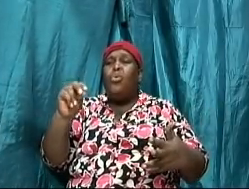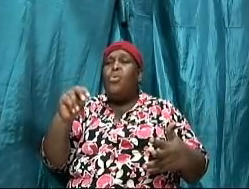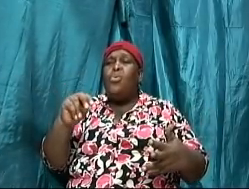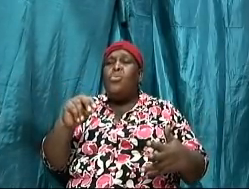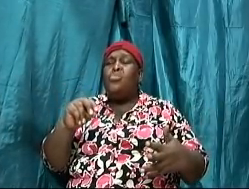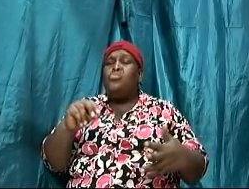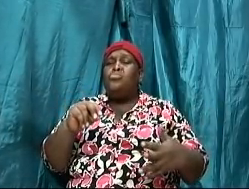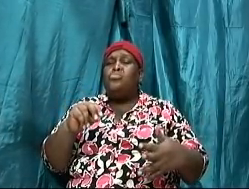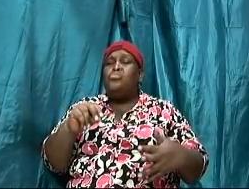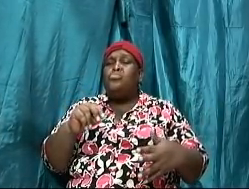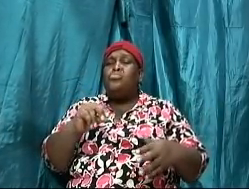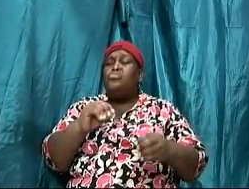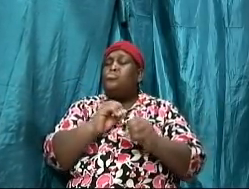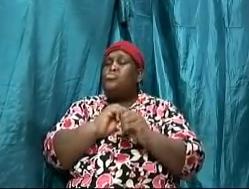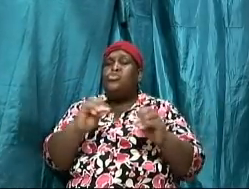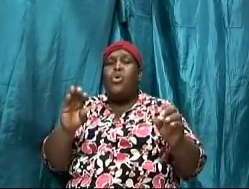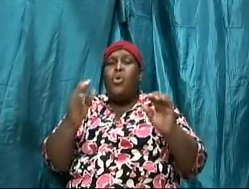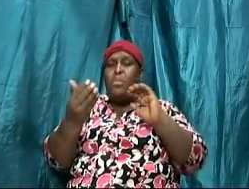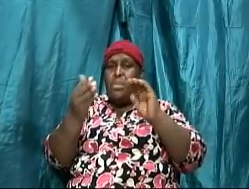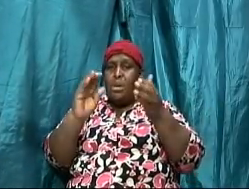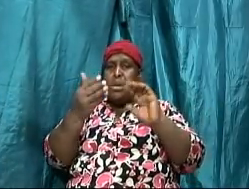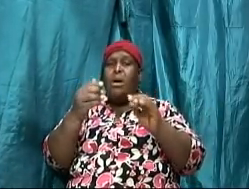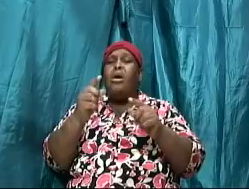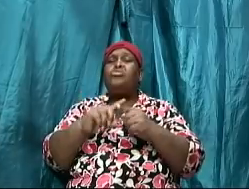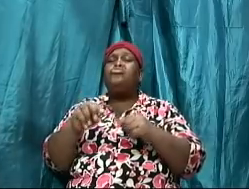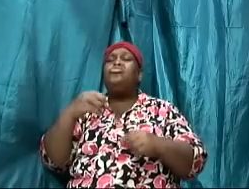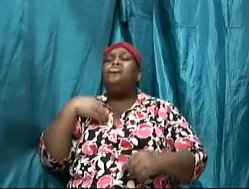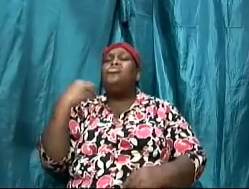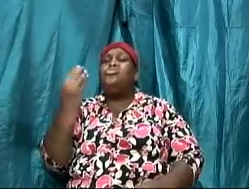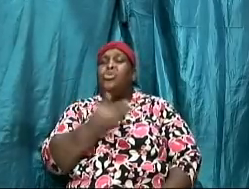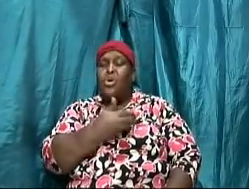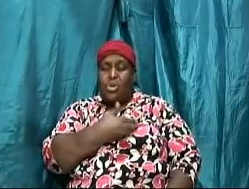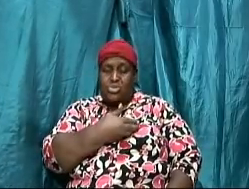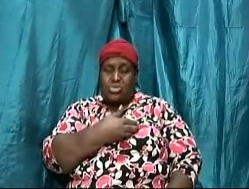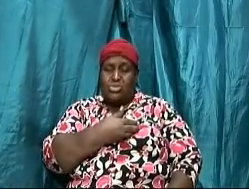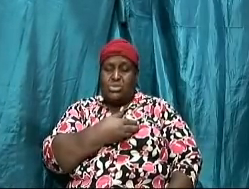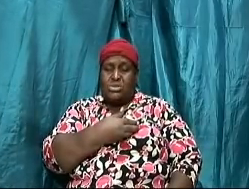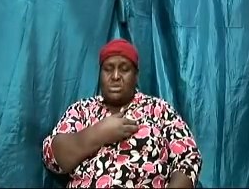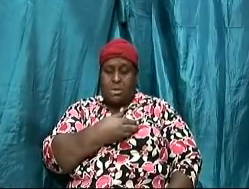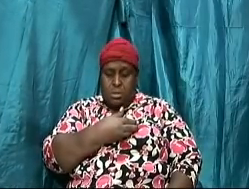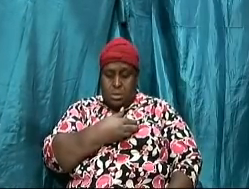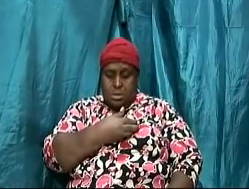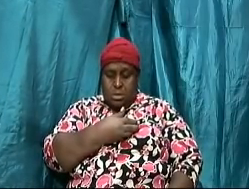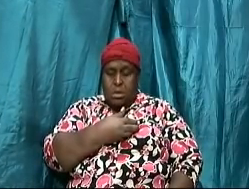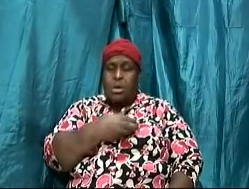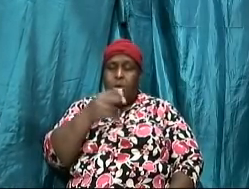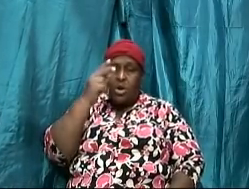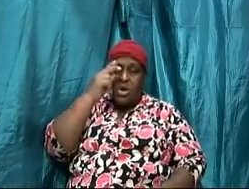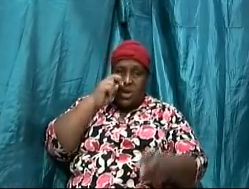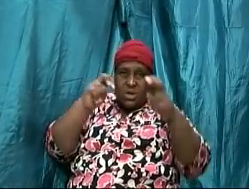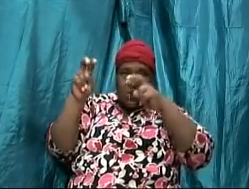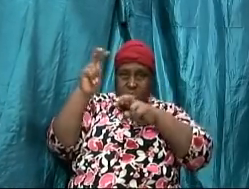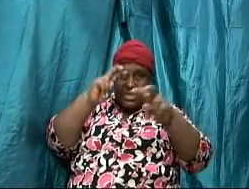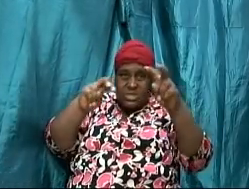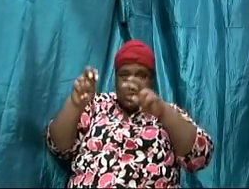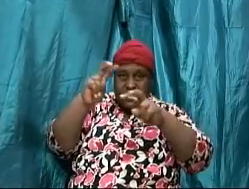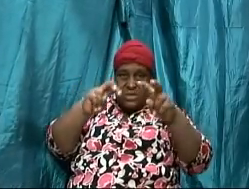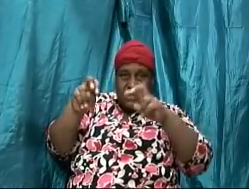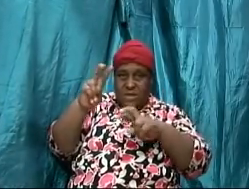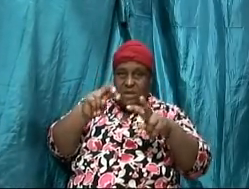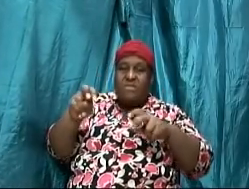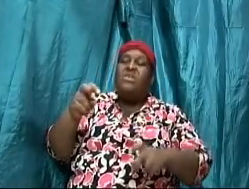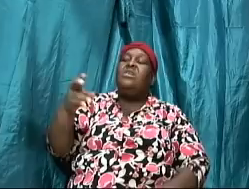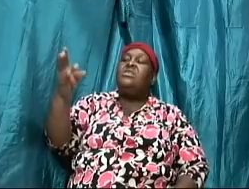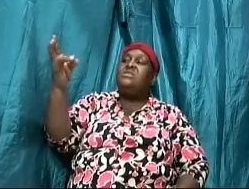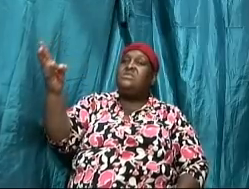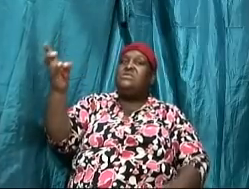apply. But let us go a little deeper. It doesn't apply as in us observing the seventh-day Sabbath